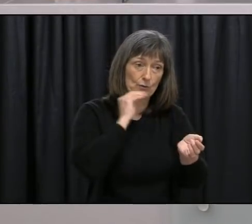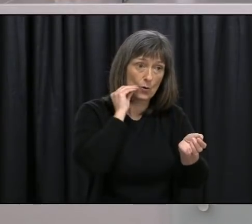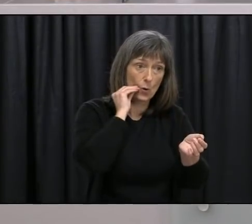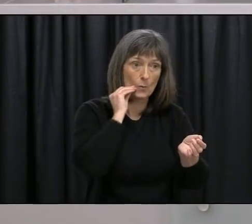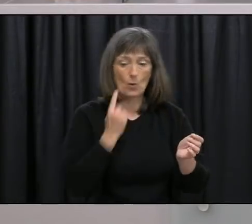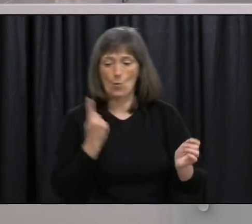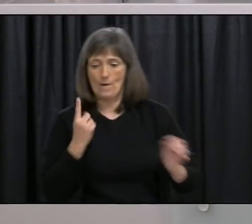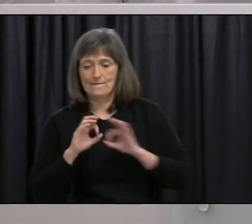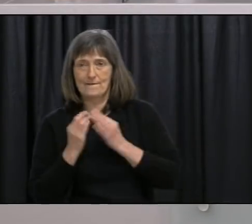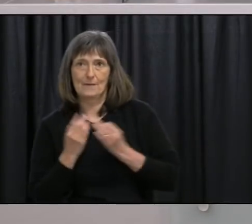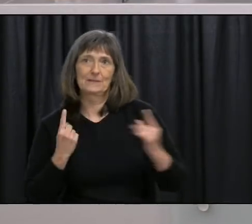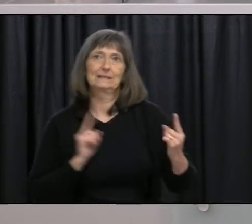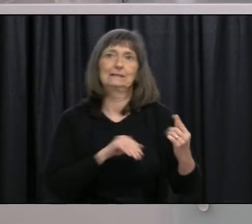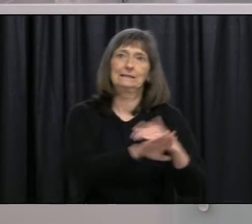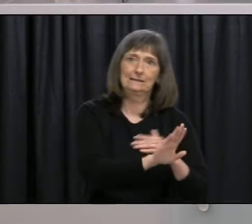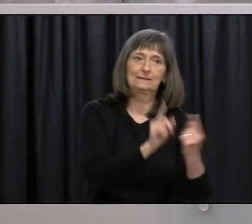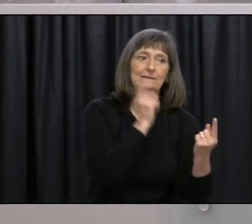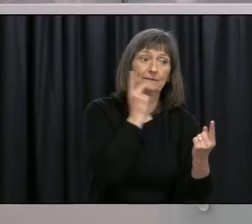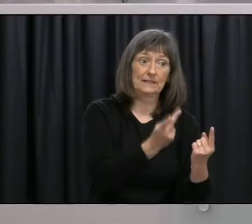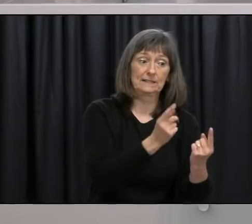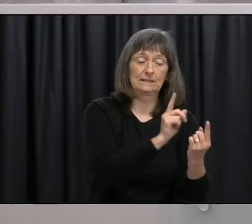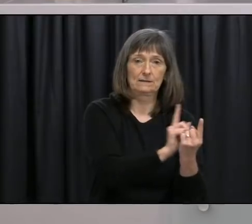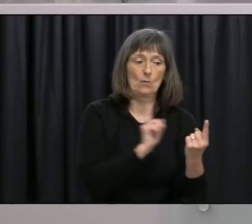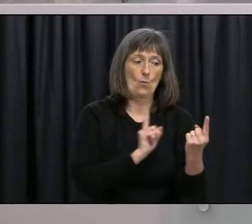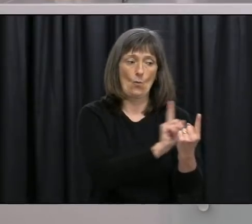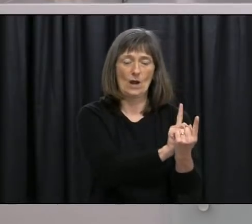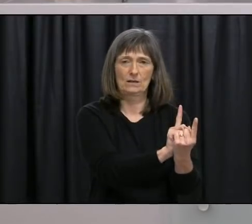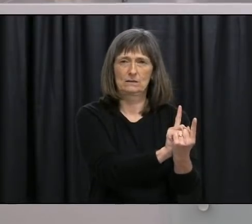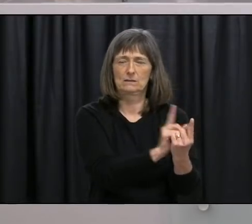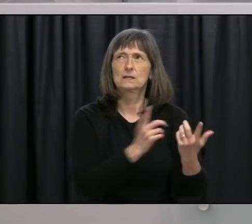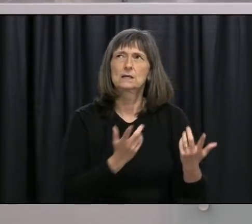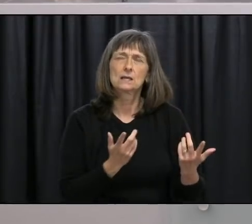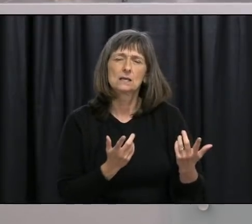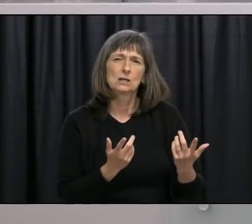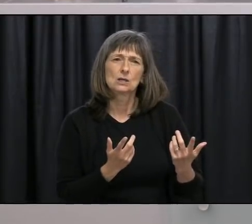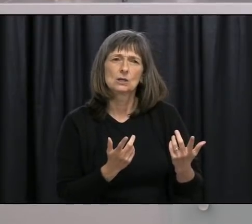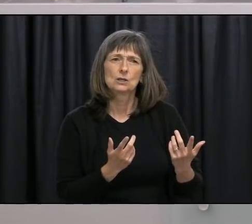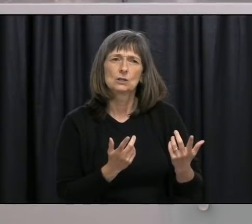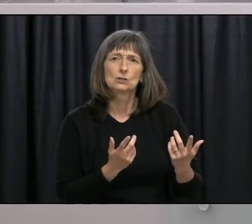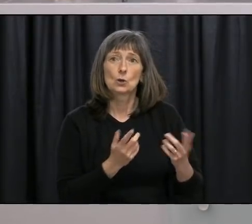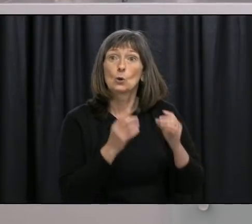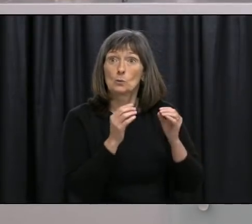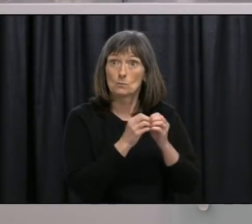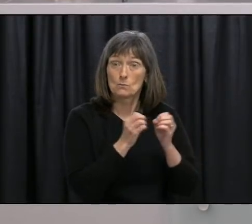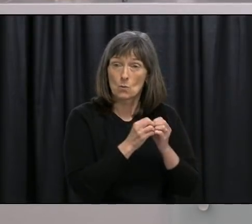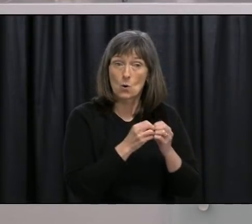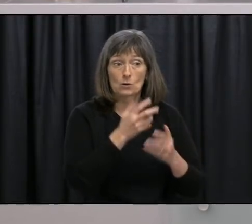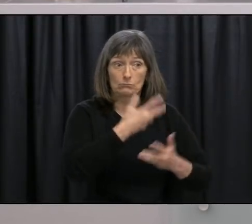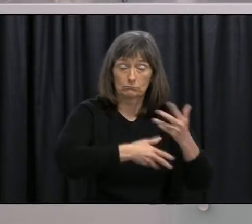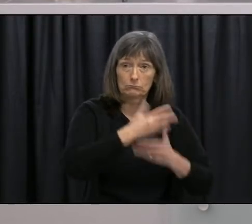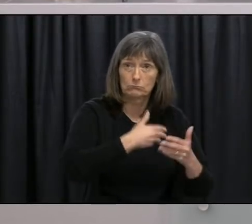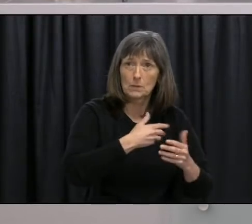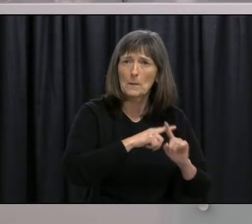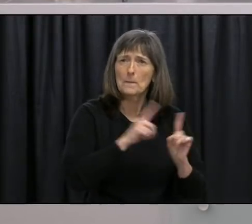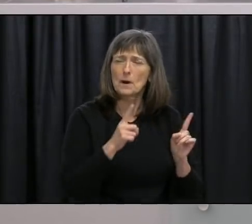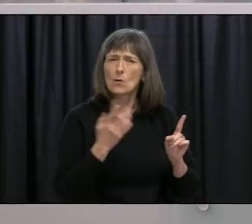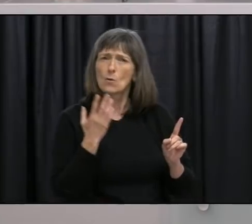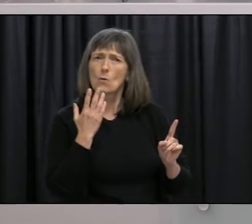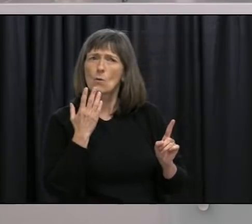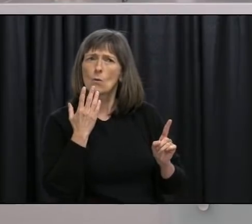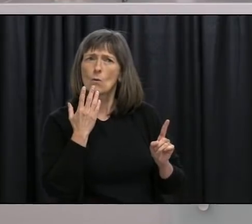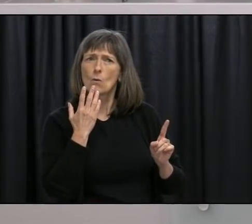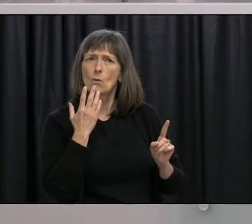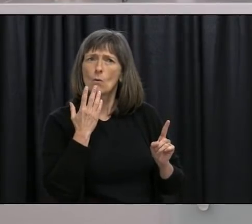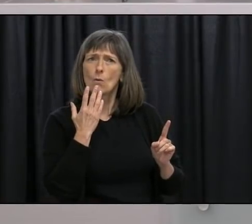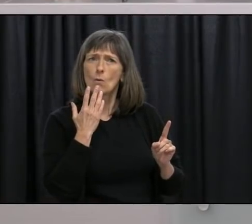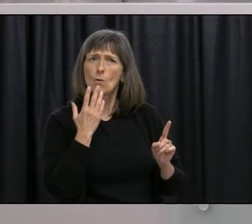strike here in terms of what you're hoping this will achieve by allowing people to have more interactions, but also why you don't feel that it's okay to